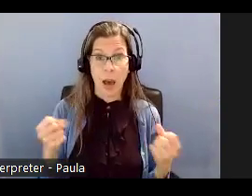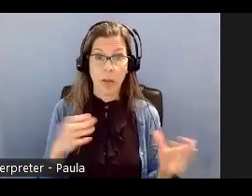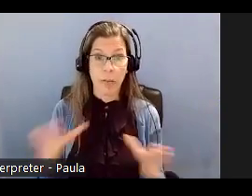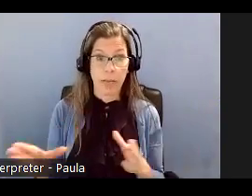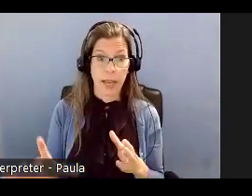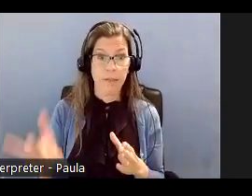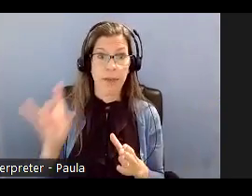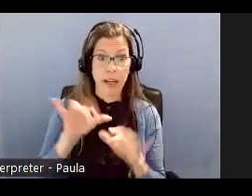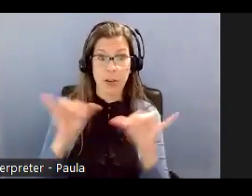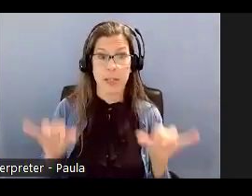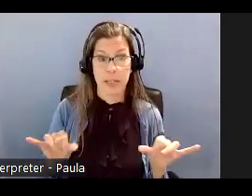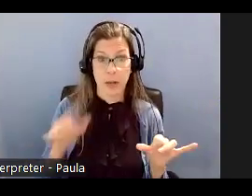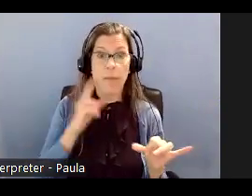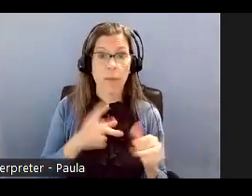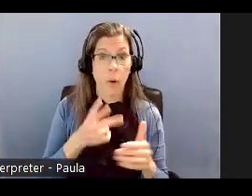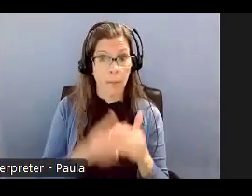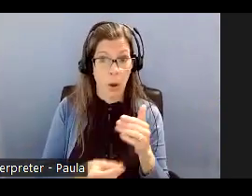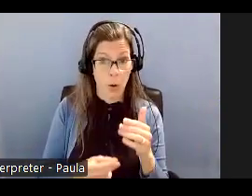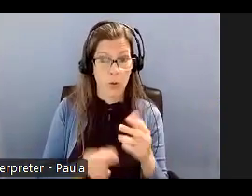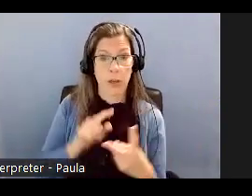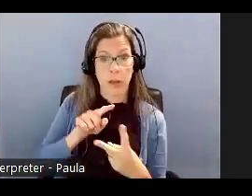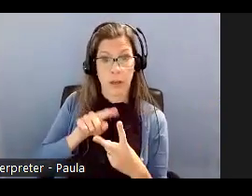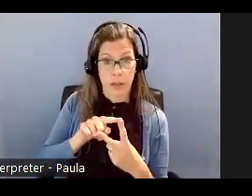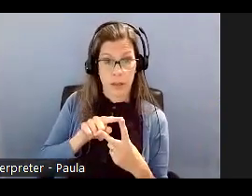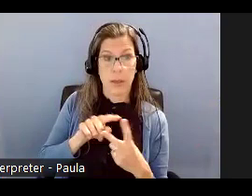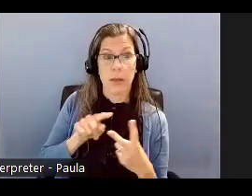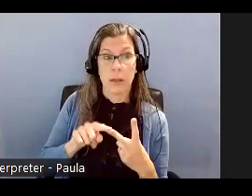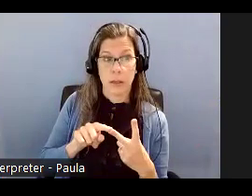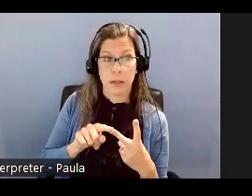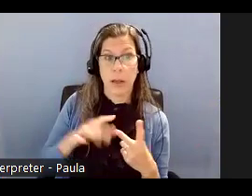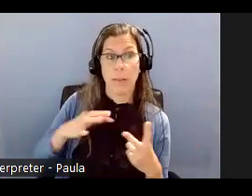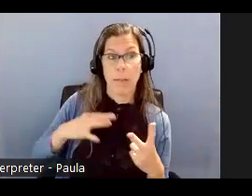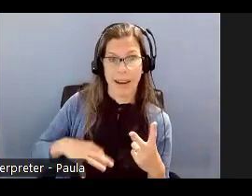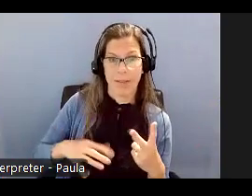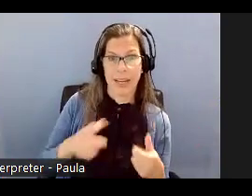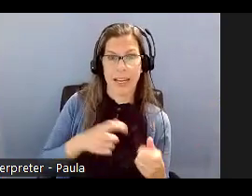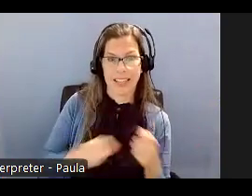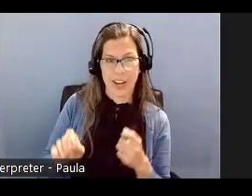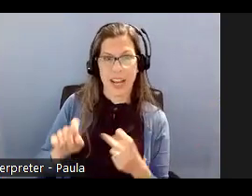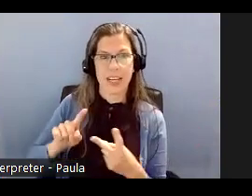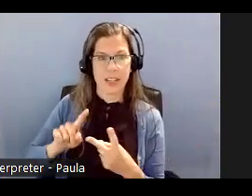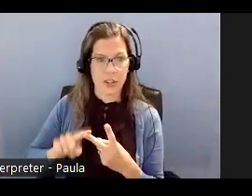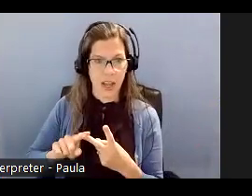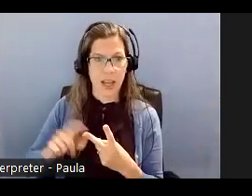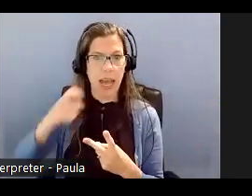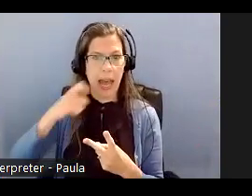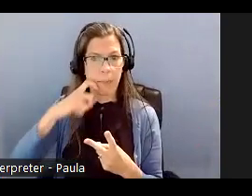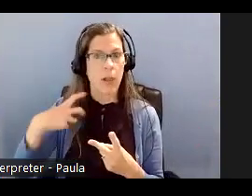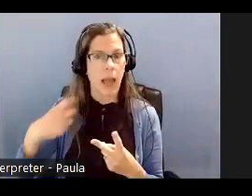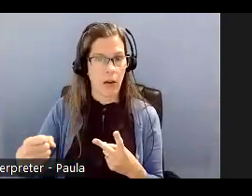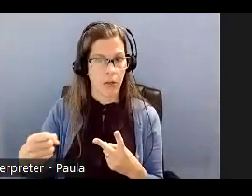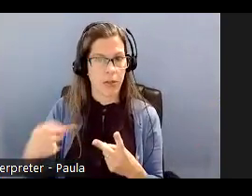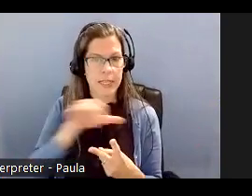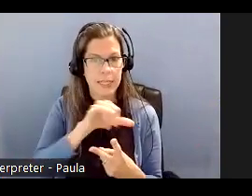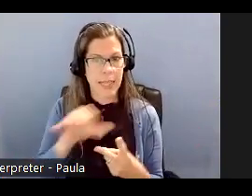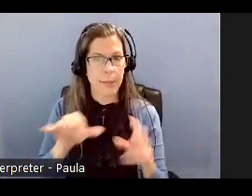applying for plans through the benefit exchange as well as applying for Apple Health. So if